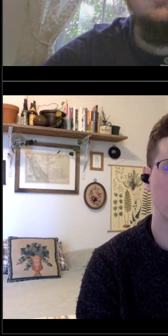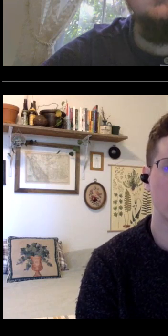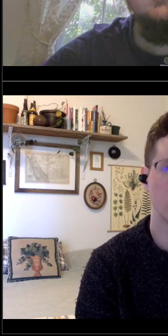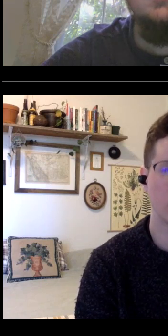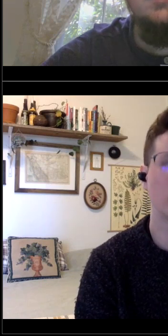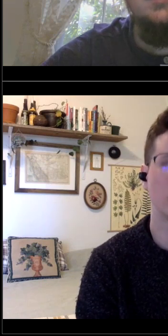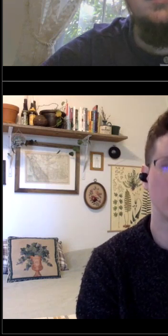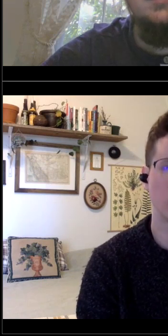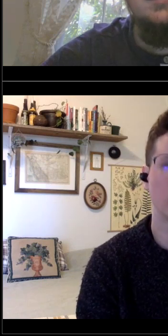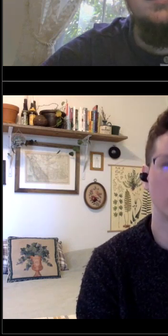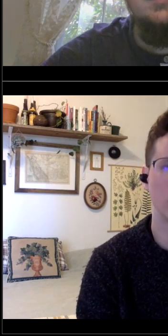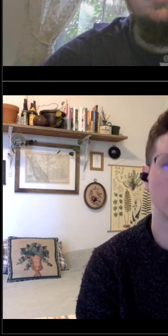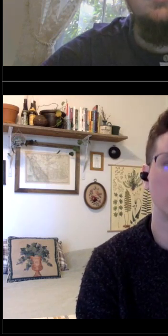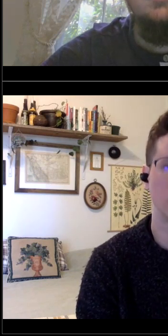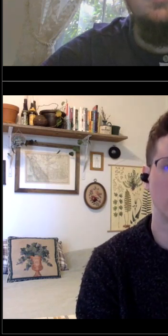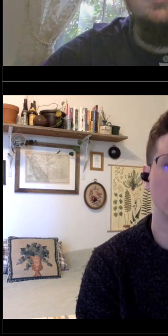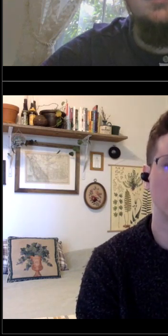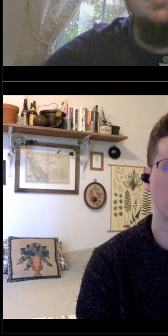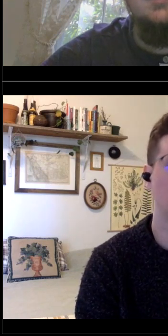classrooms.